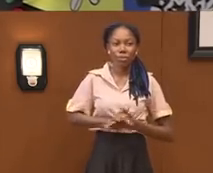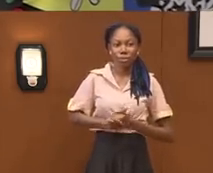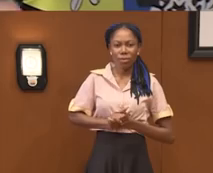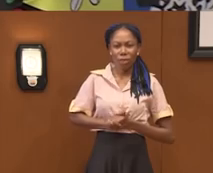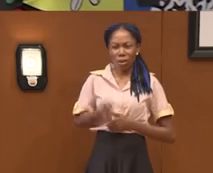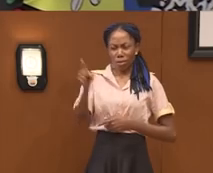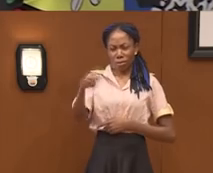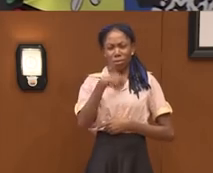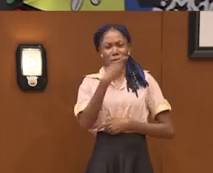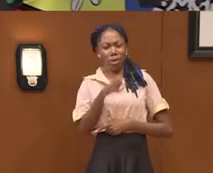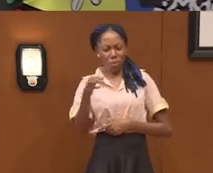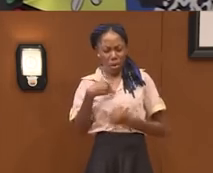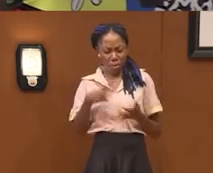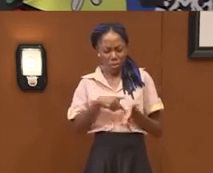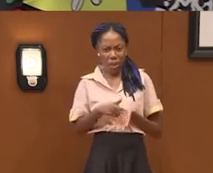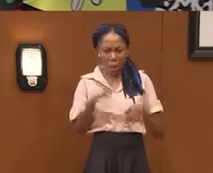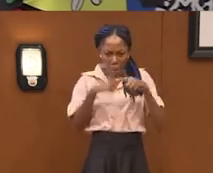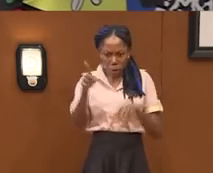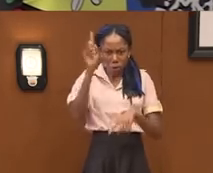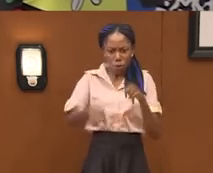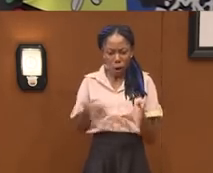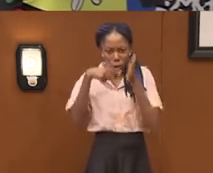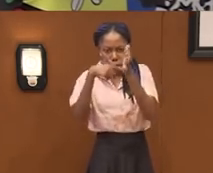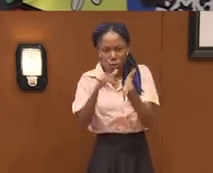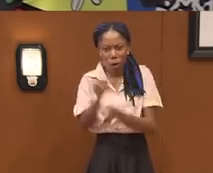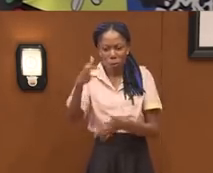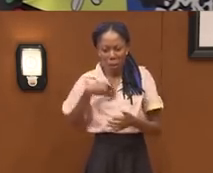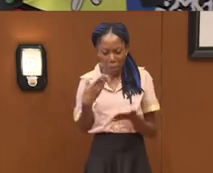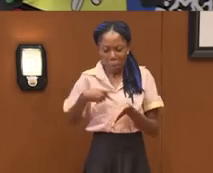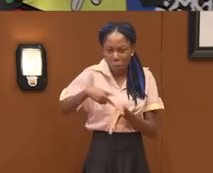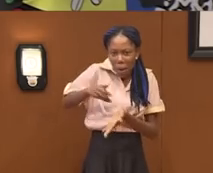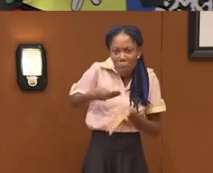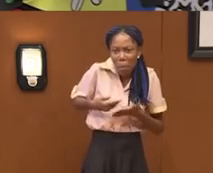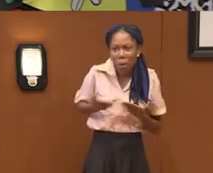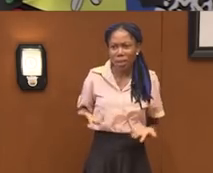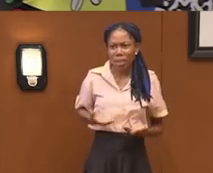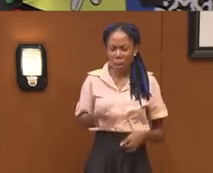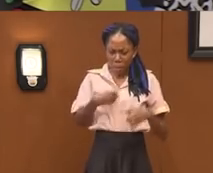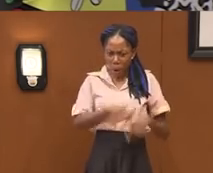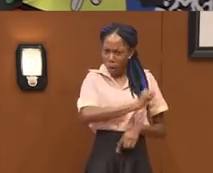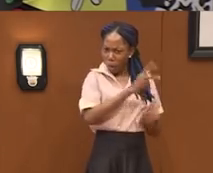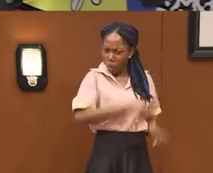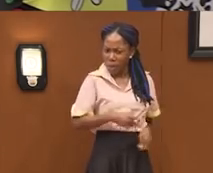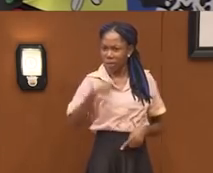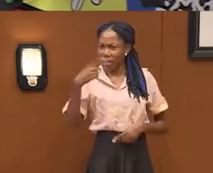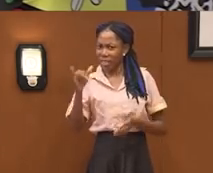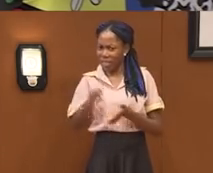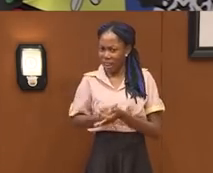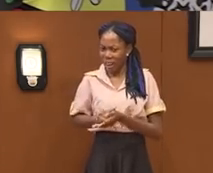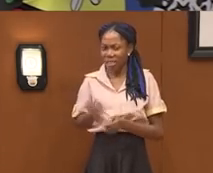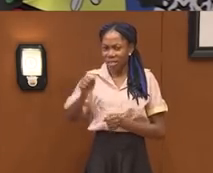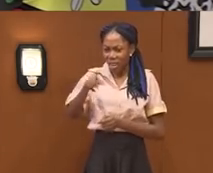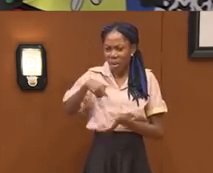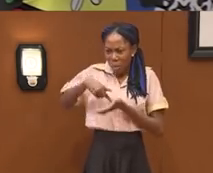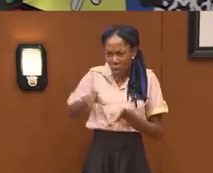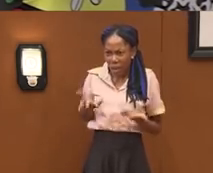You are claiming you have paid money. You cannot prove you have paid money to that person. Despite that, that person is saying you paid me. And you are saying there is no